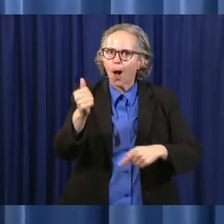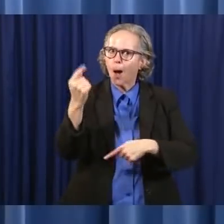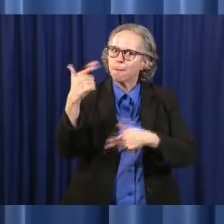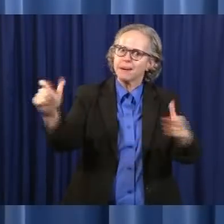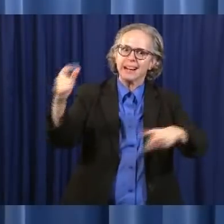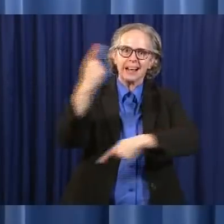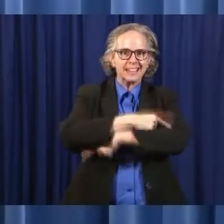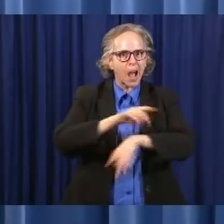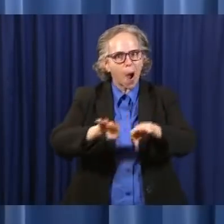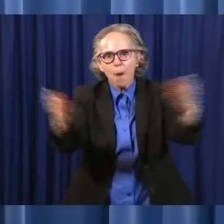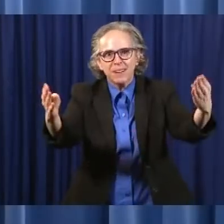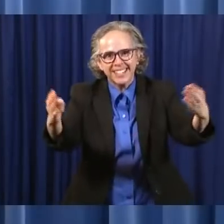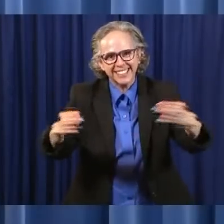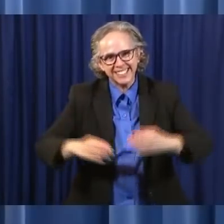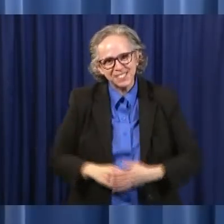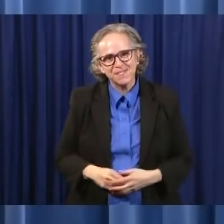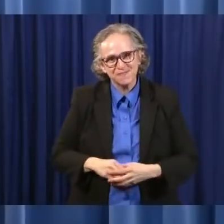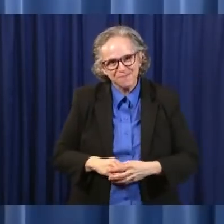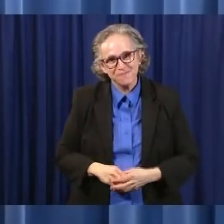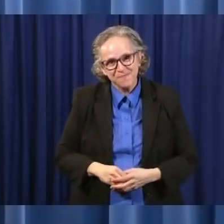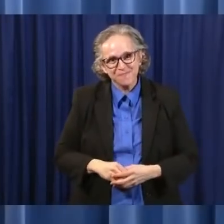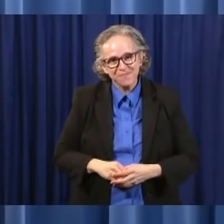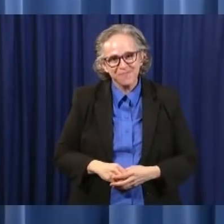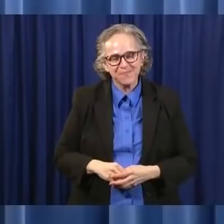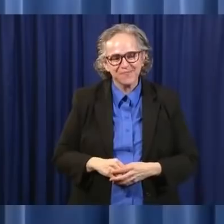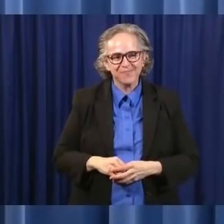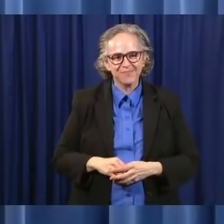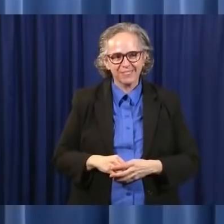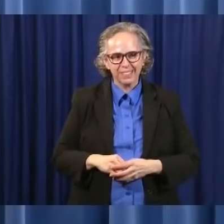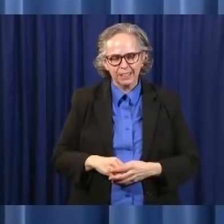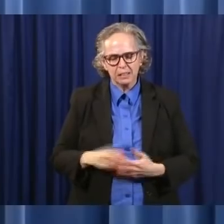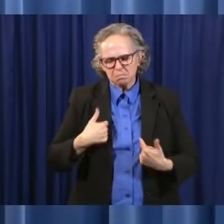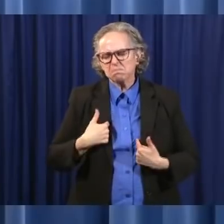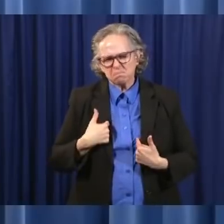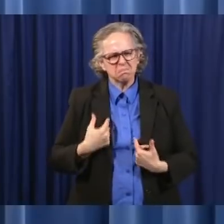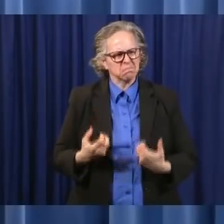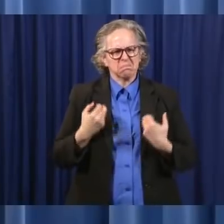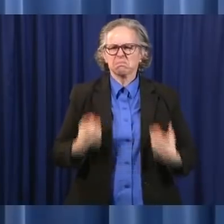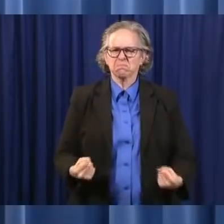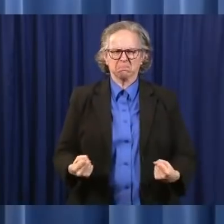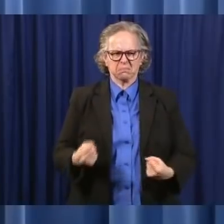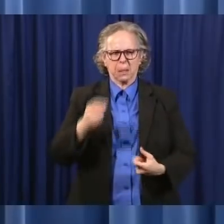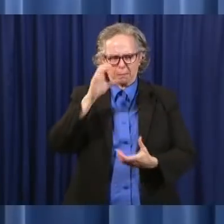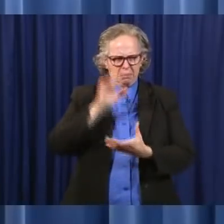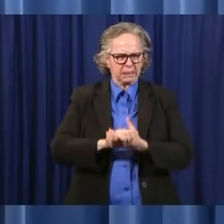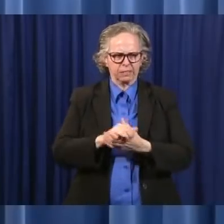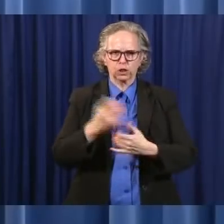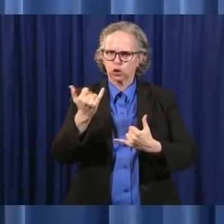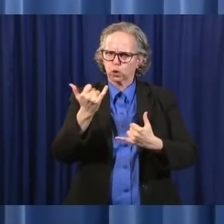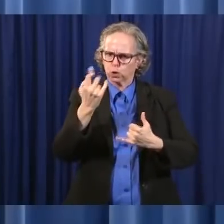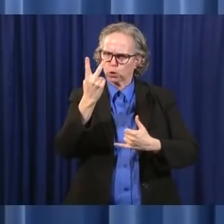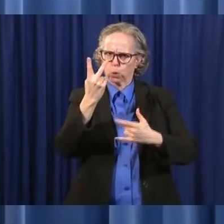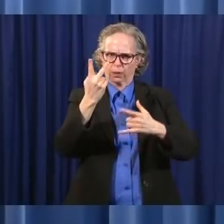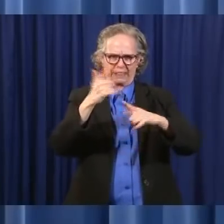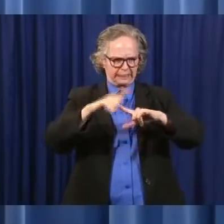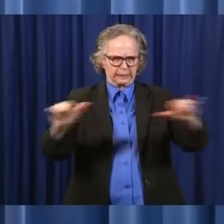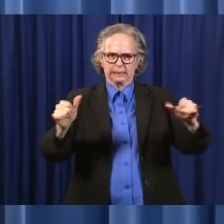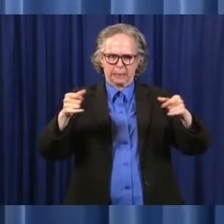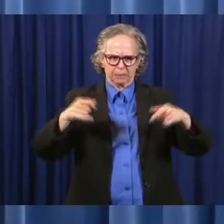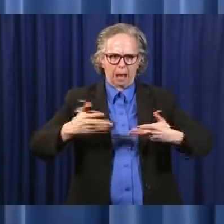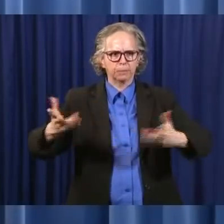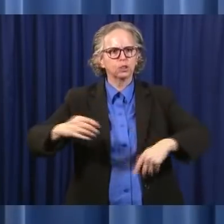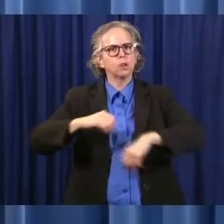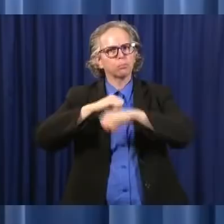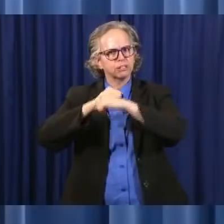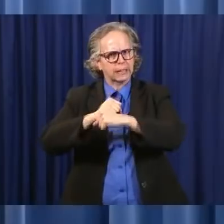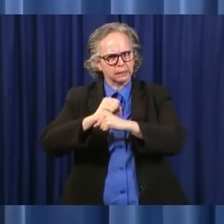I'm confident that we can, in fact, do two things at once. We can protect Ohioans. We continue